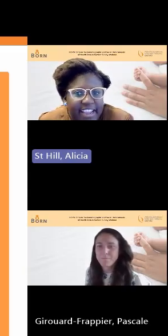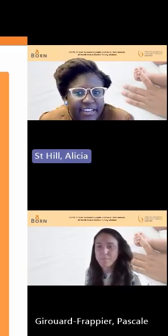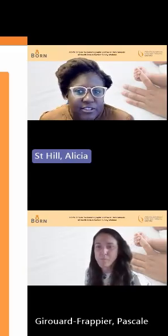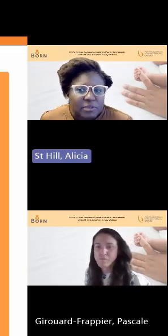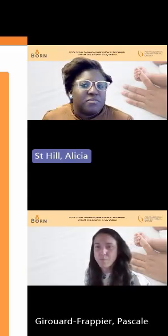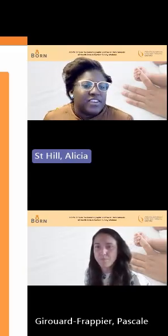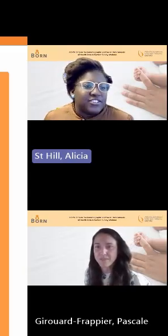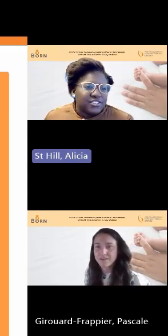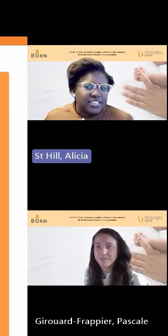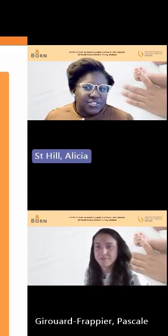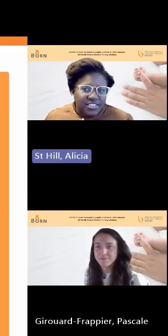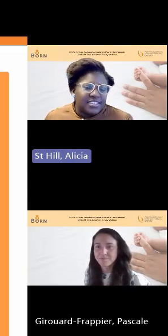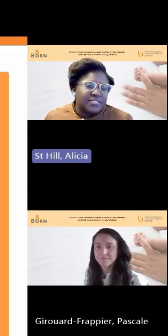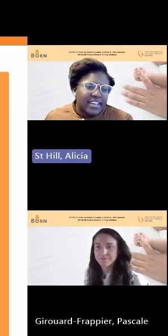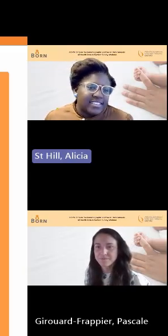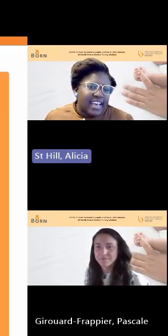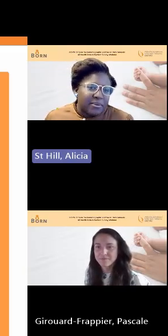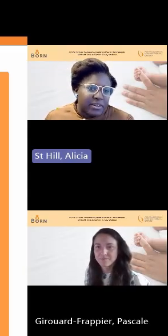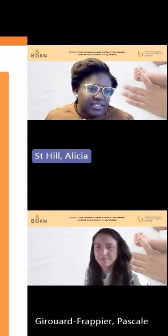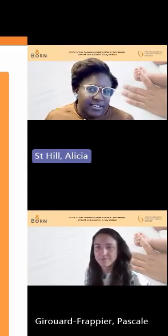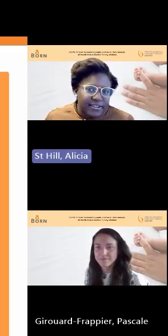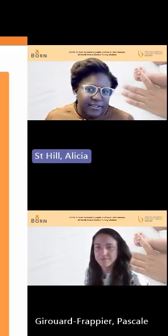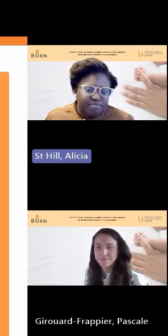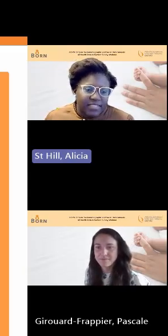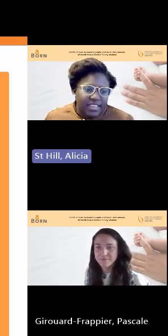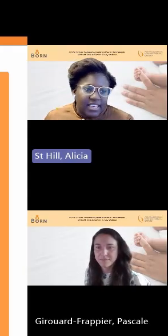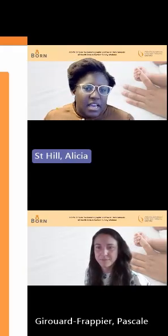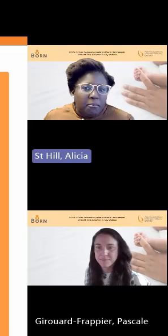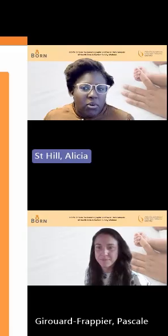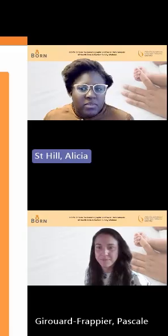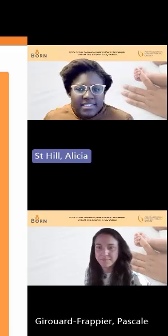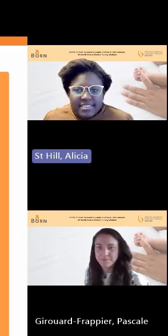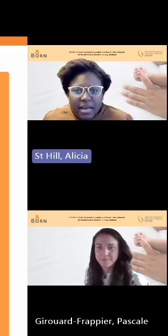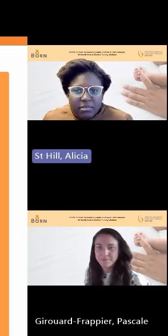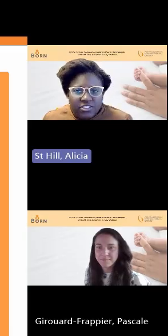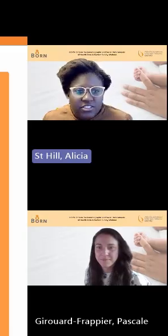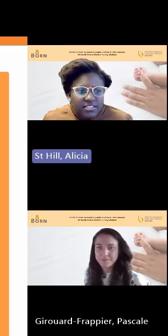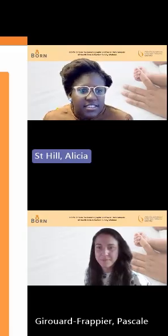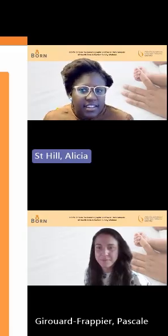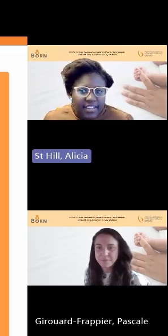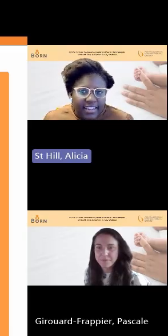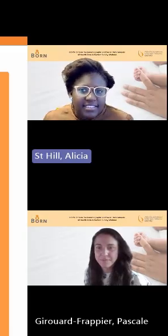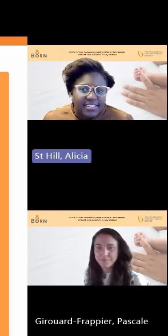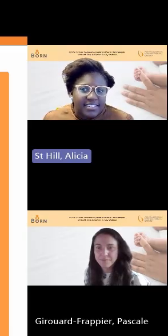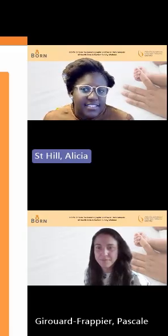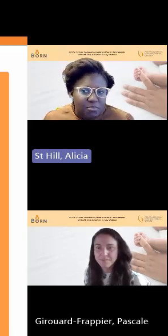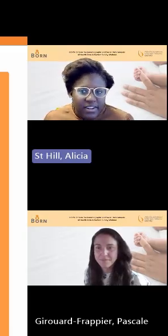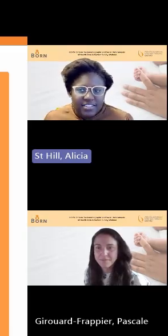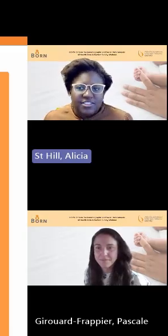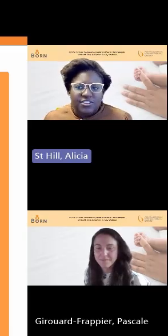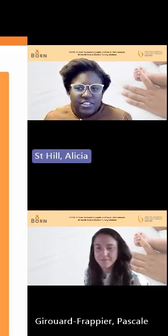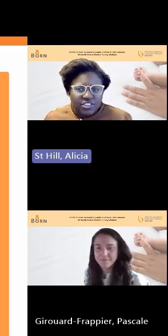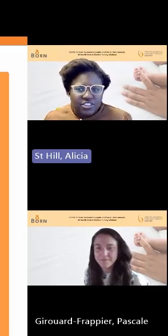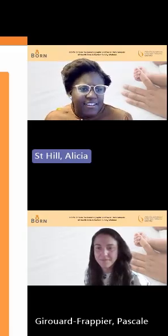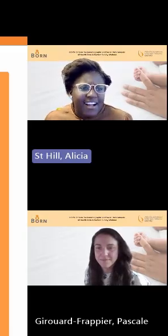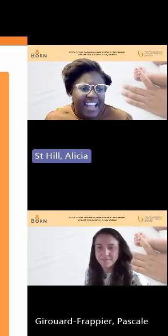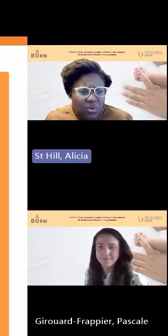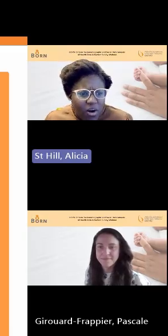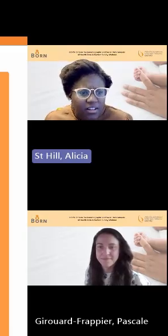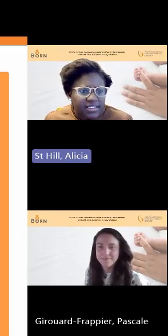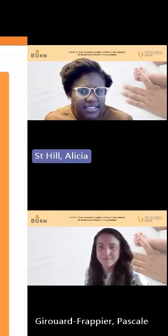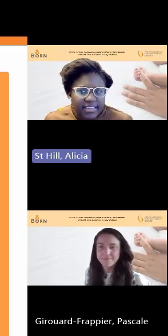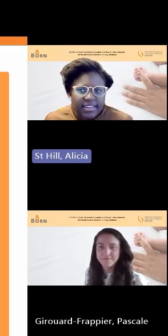such a dedicated group of professionals interested in advancing equity in Ontario. Born was established to collect, interpret, and securely